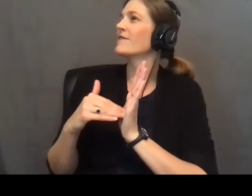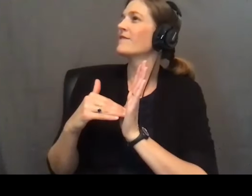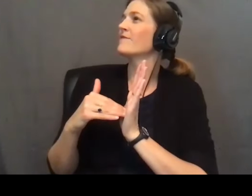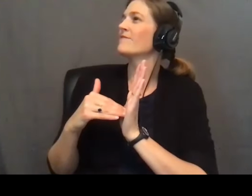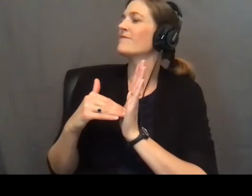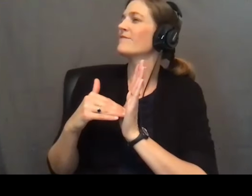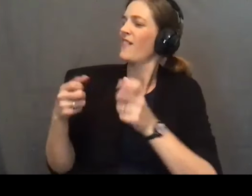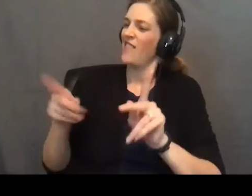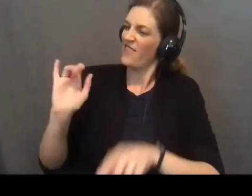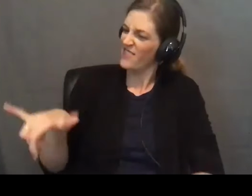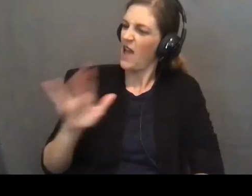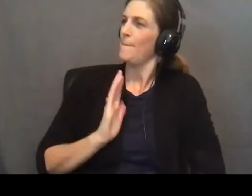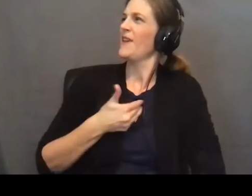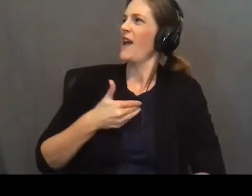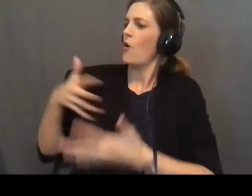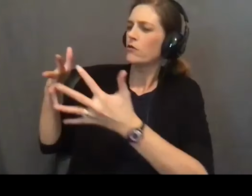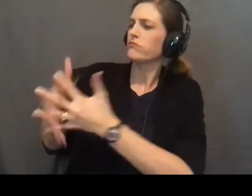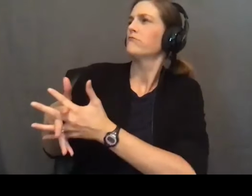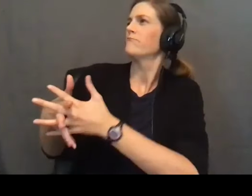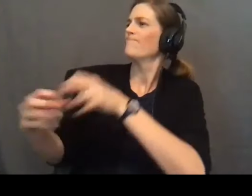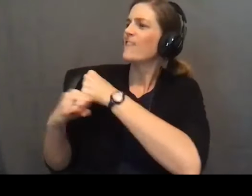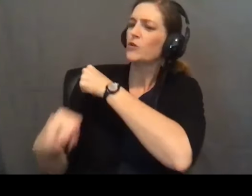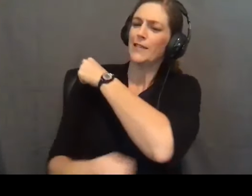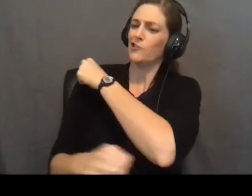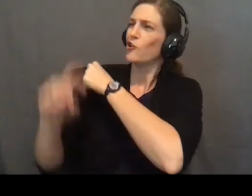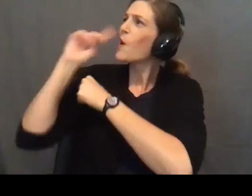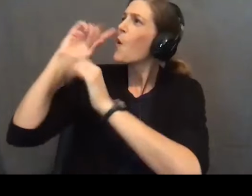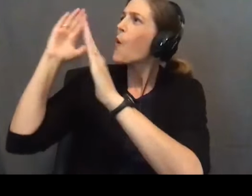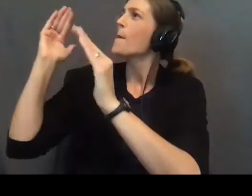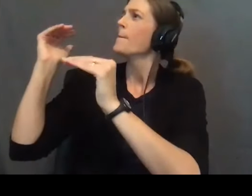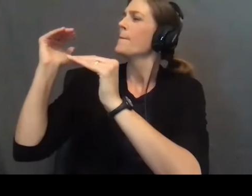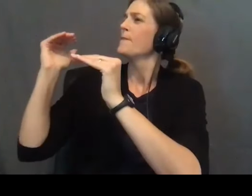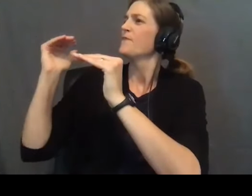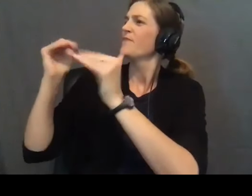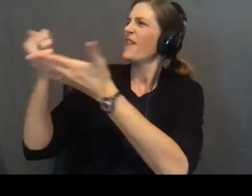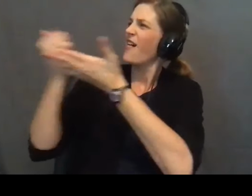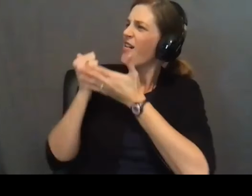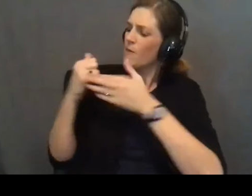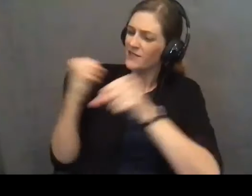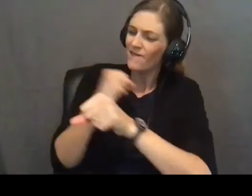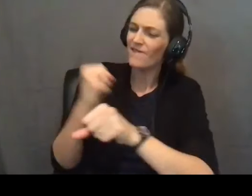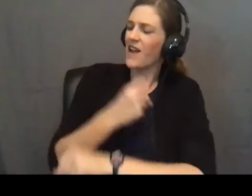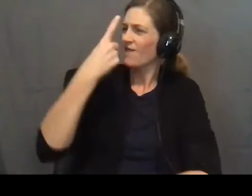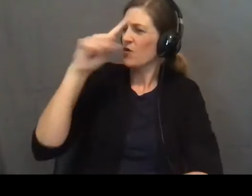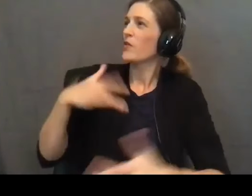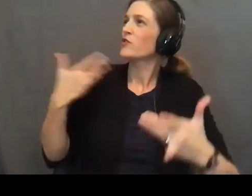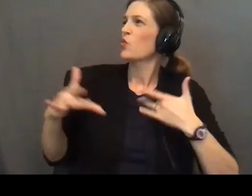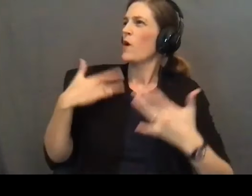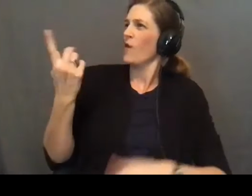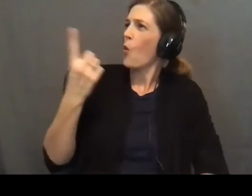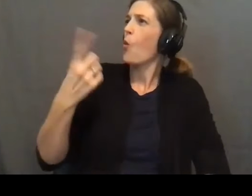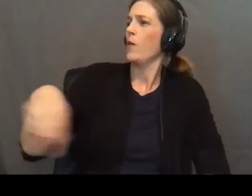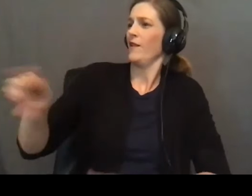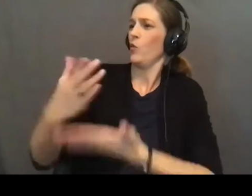be Our anchor May that be Our hope And may we Fight for the joy That only those Things that